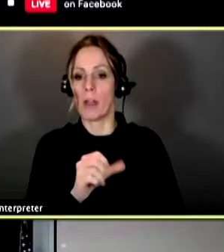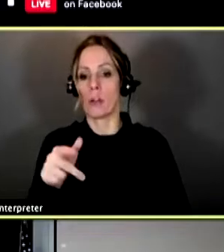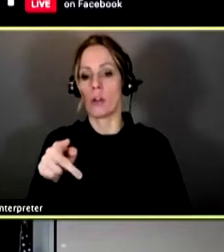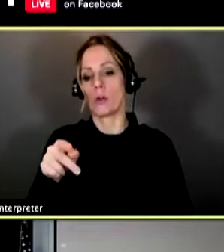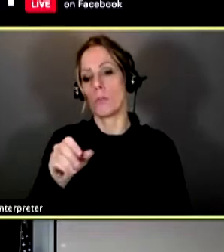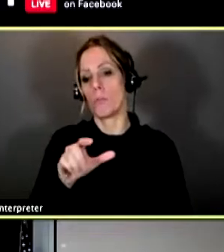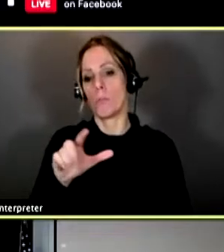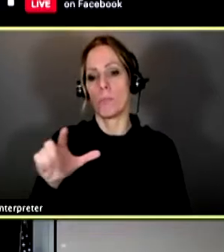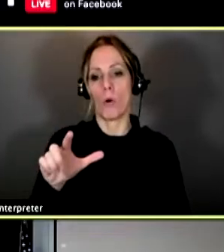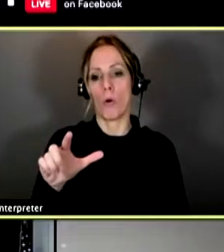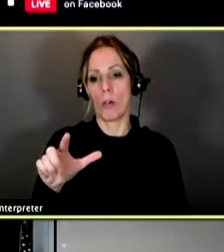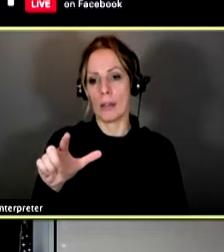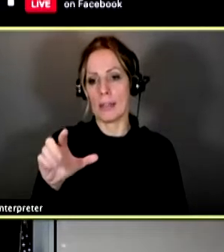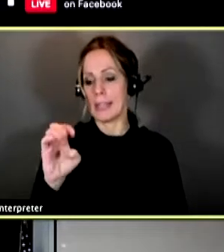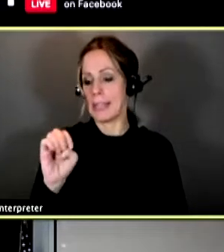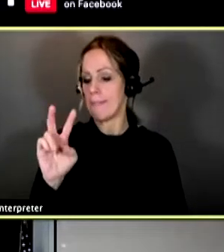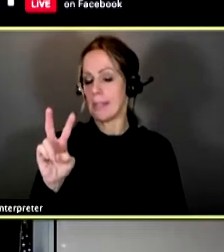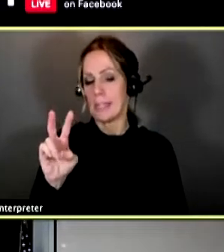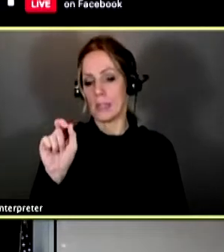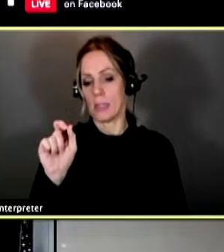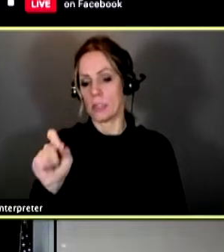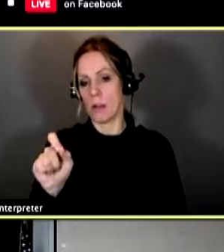pollev.com/EQUITYSLC. That's